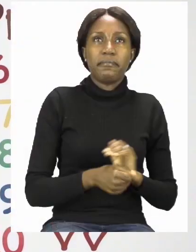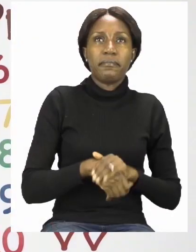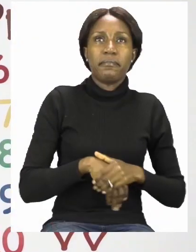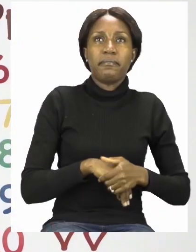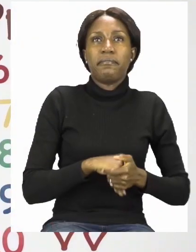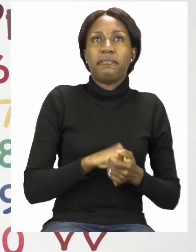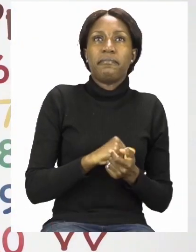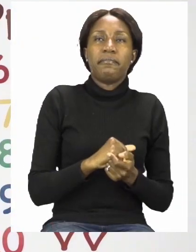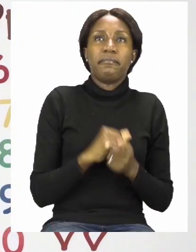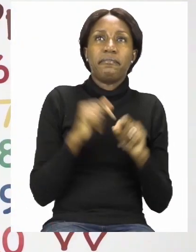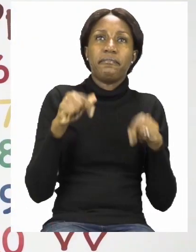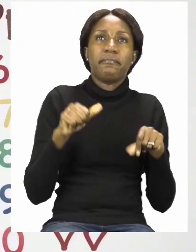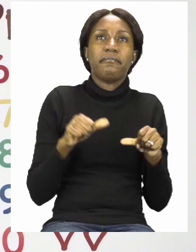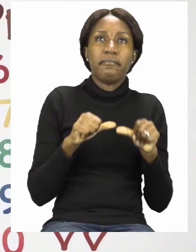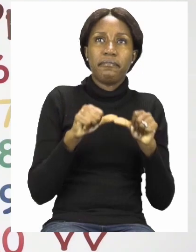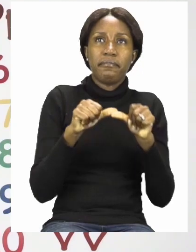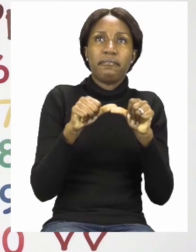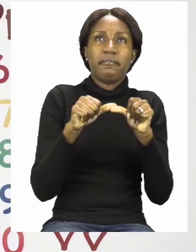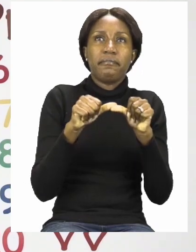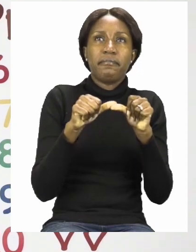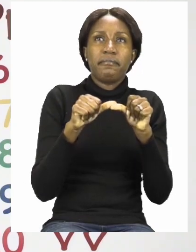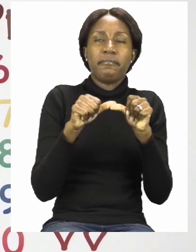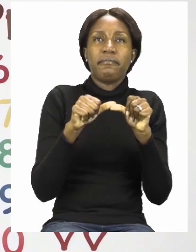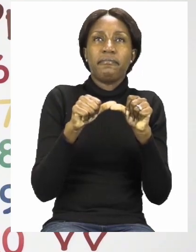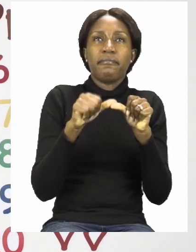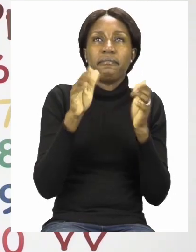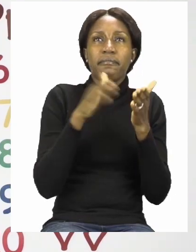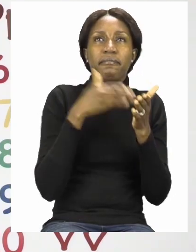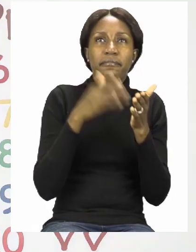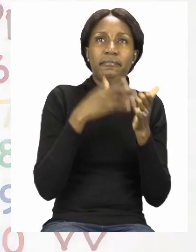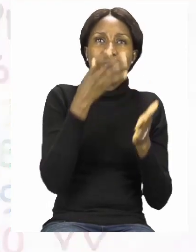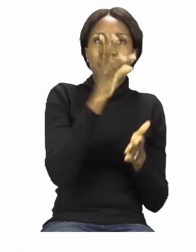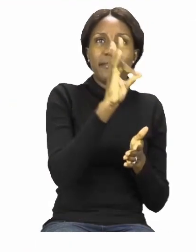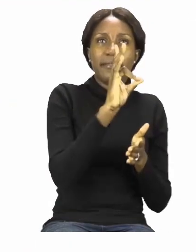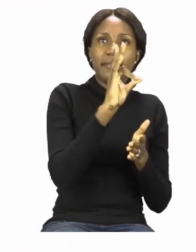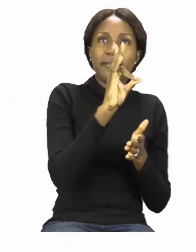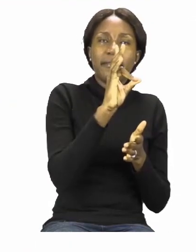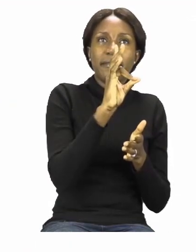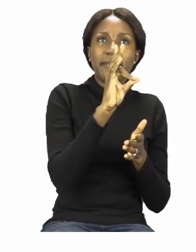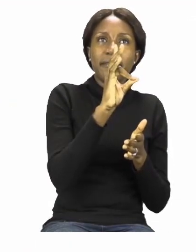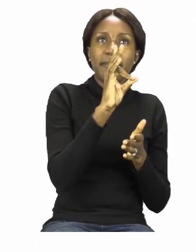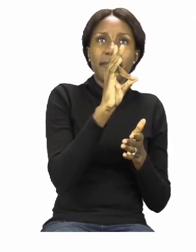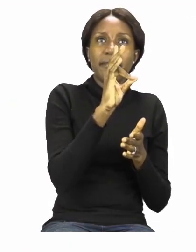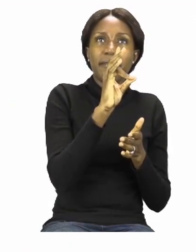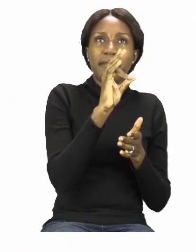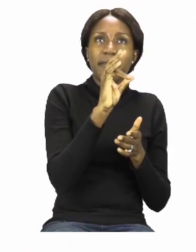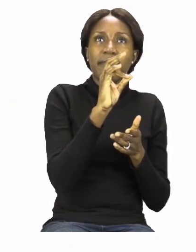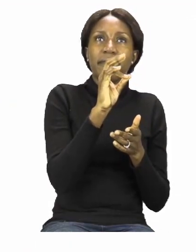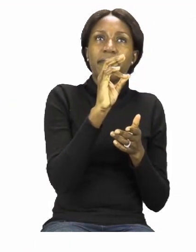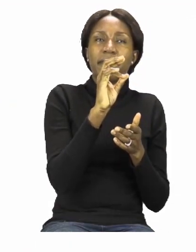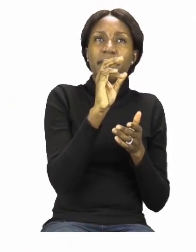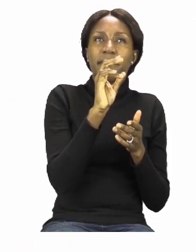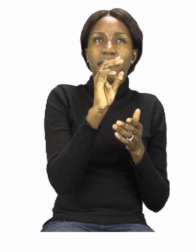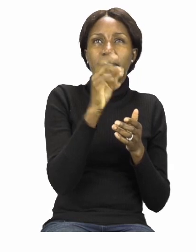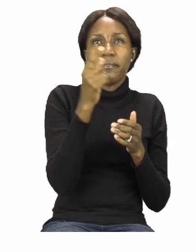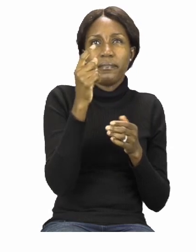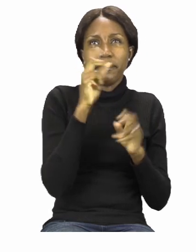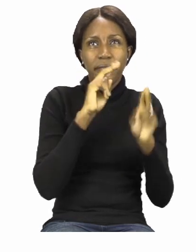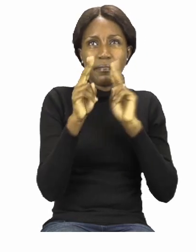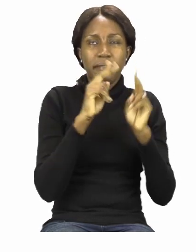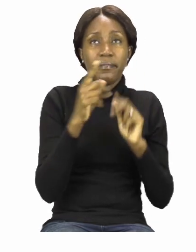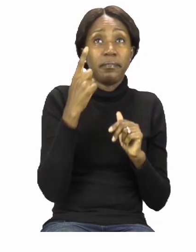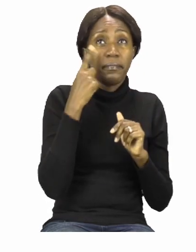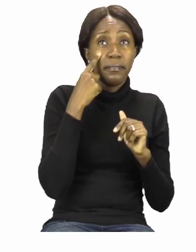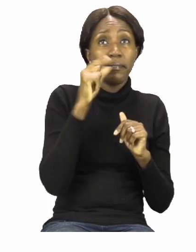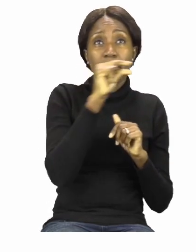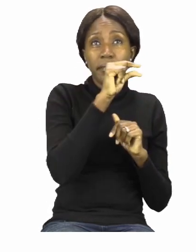Now let's continue our lesson on page 7. On page 7, we are going to be doing sight words. Remember, these